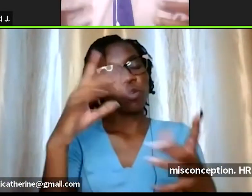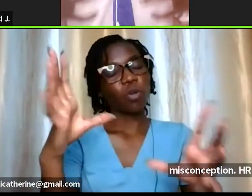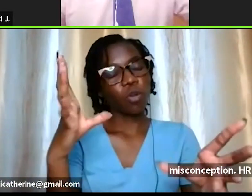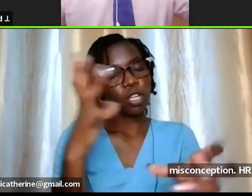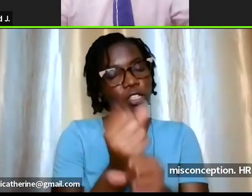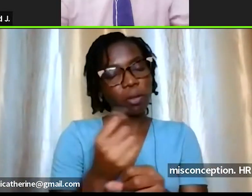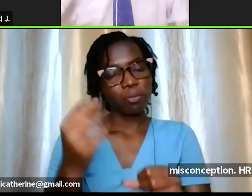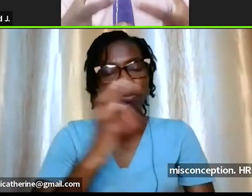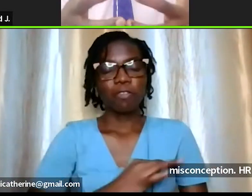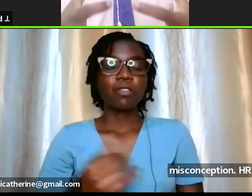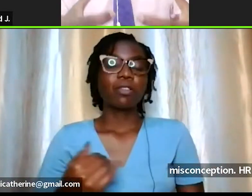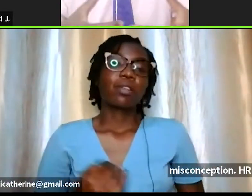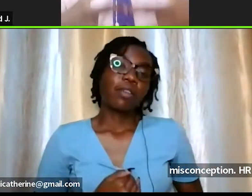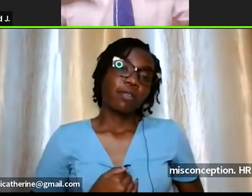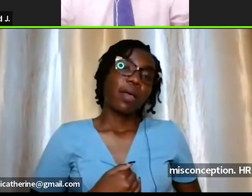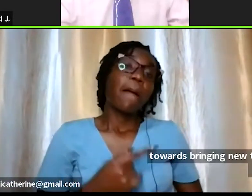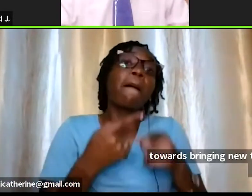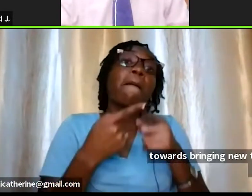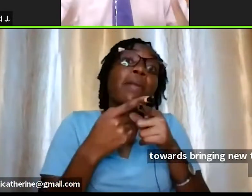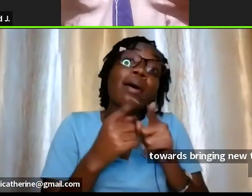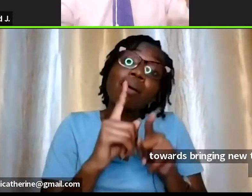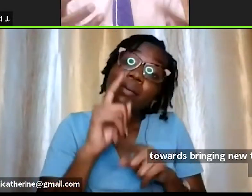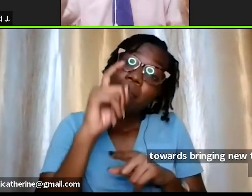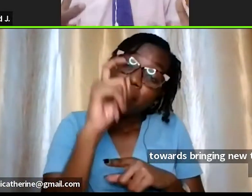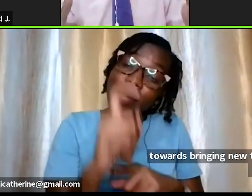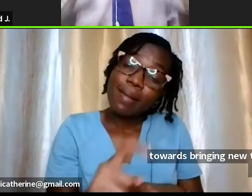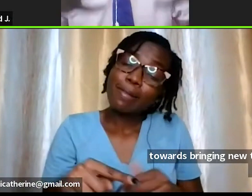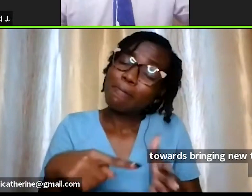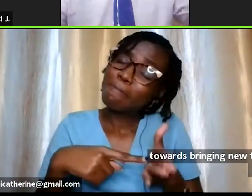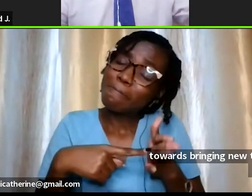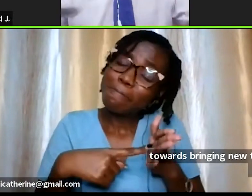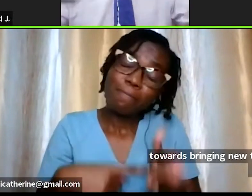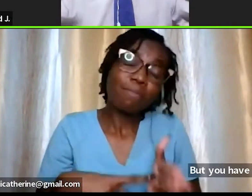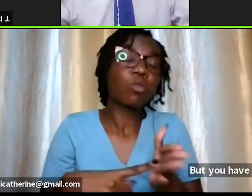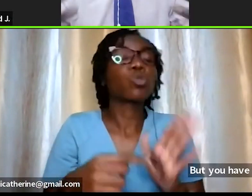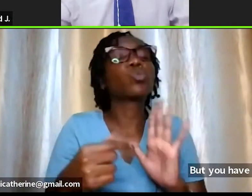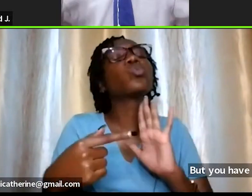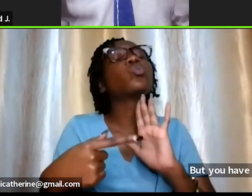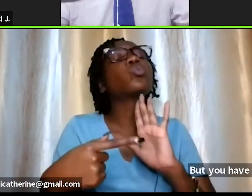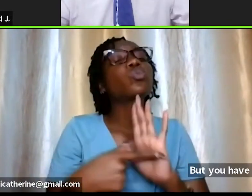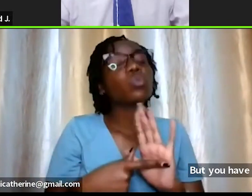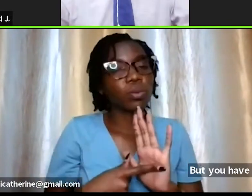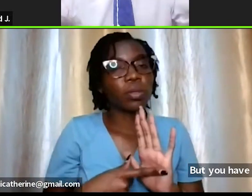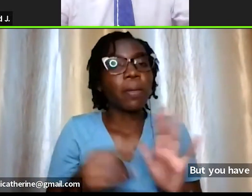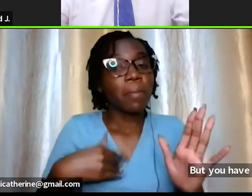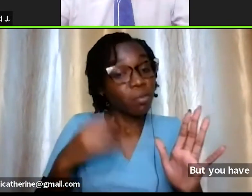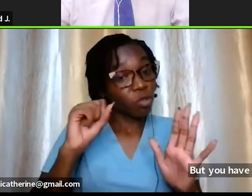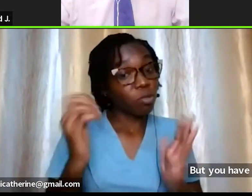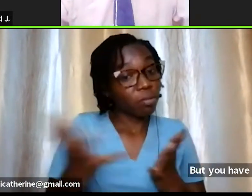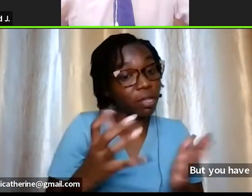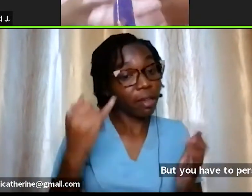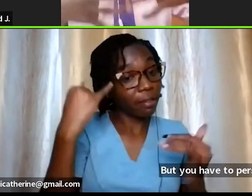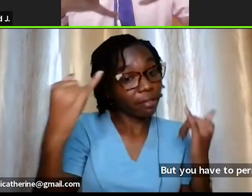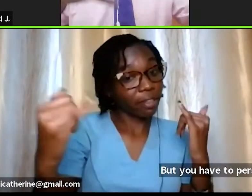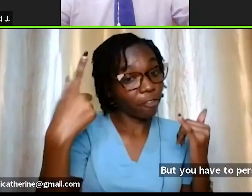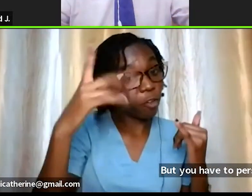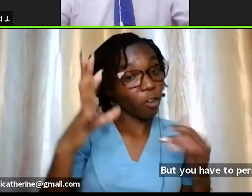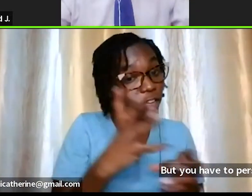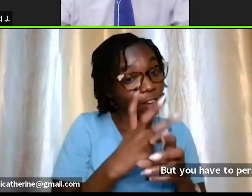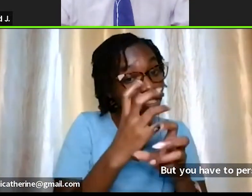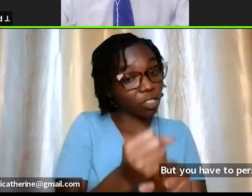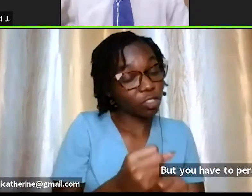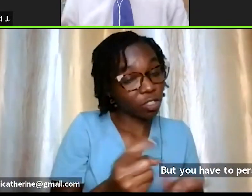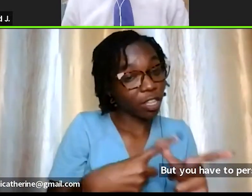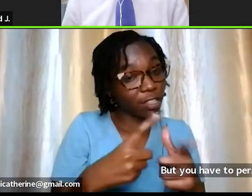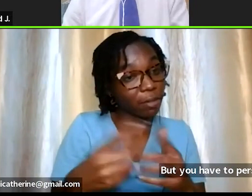profit. But you have to persuasively articulate that I can be able to bring an idea to the organization that can bring